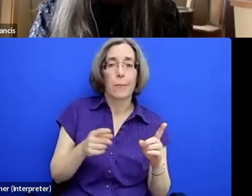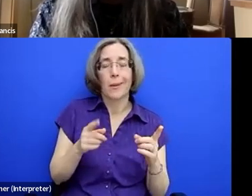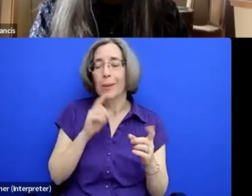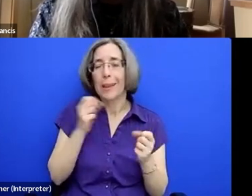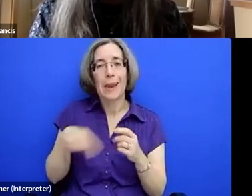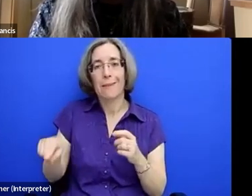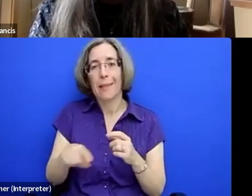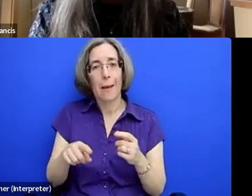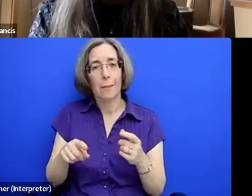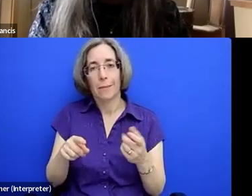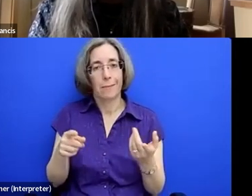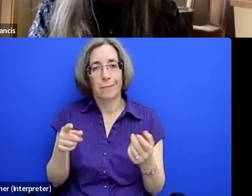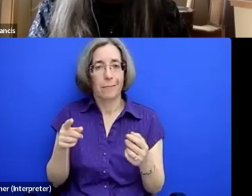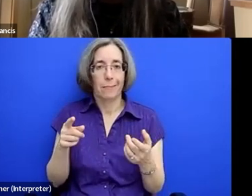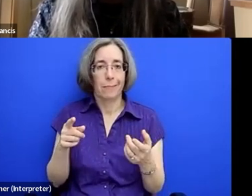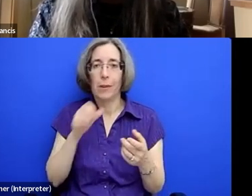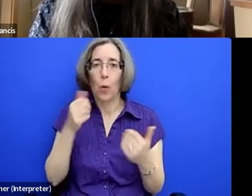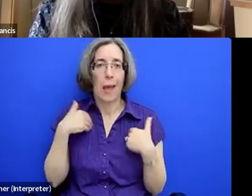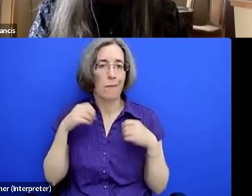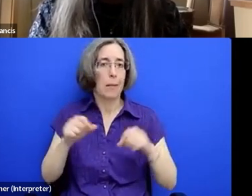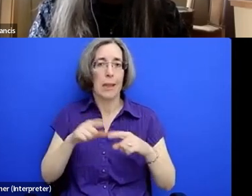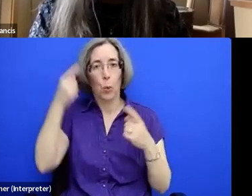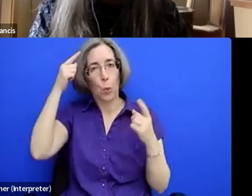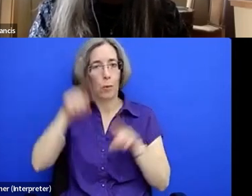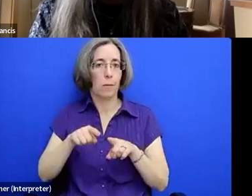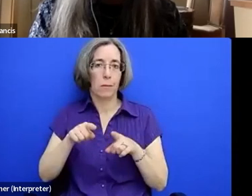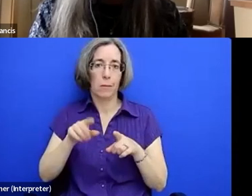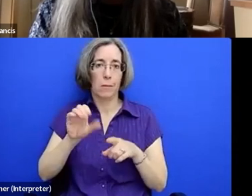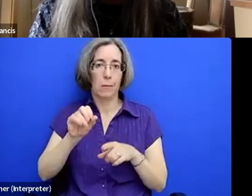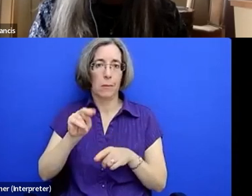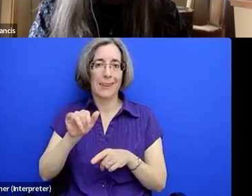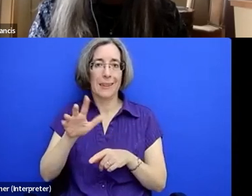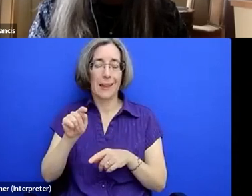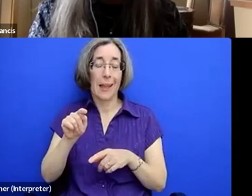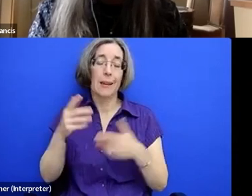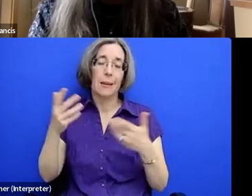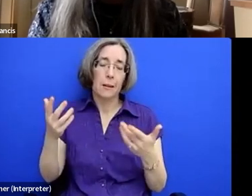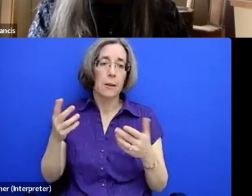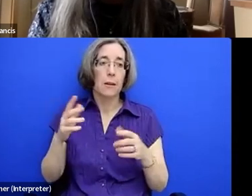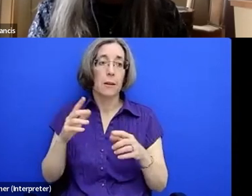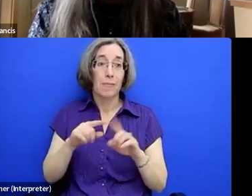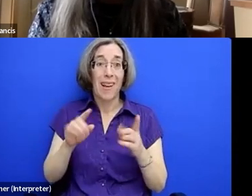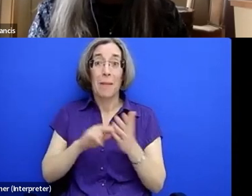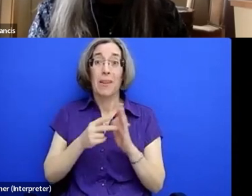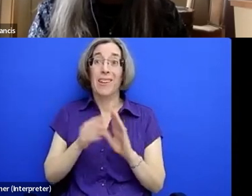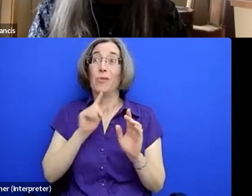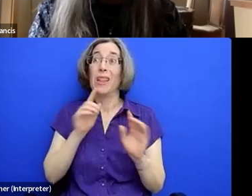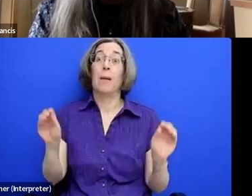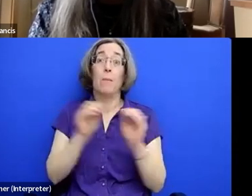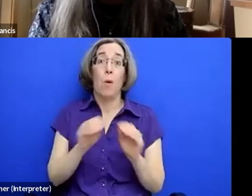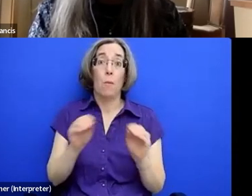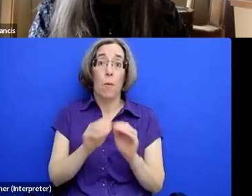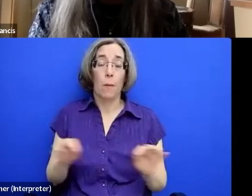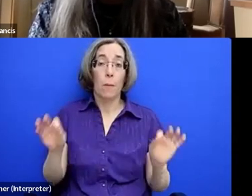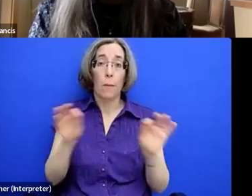consent. But I think that's all the more reason that it's imperative for them